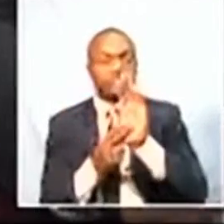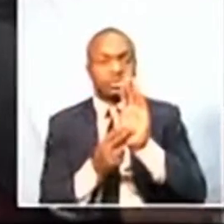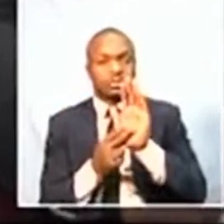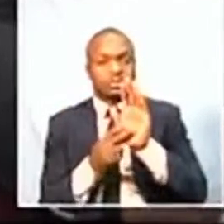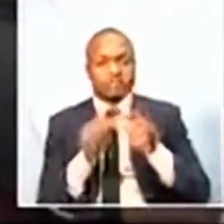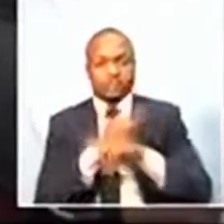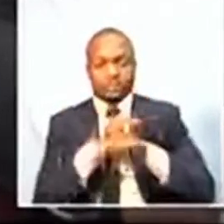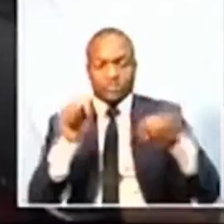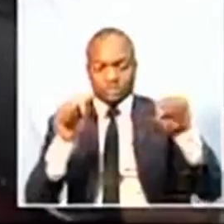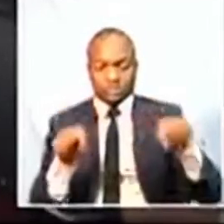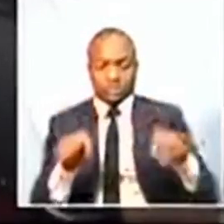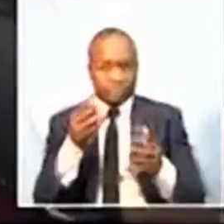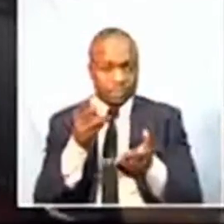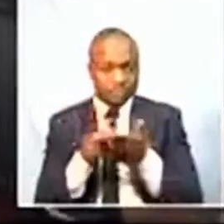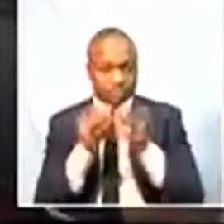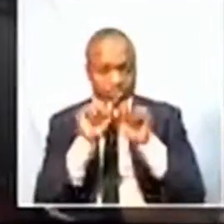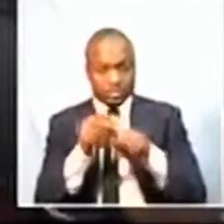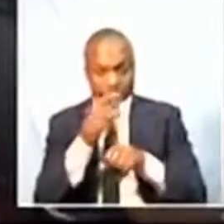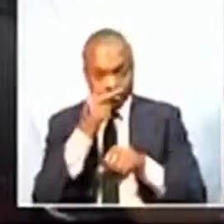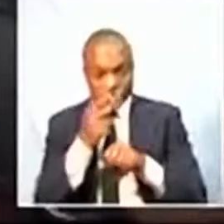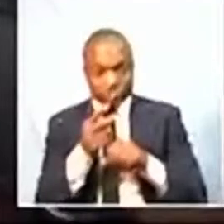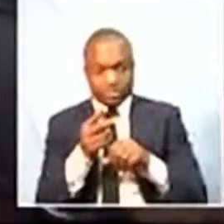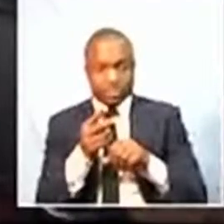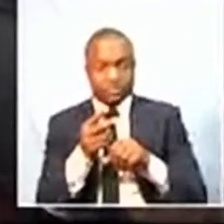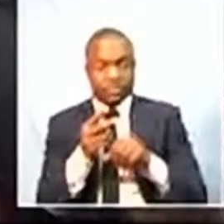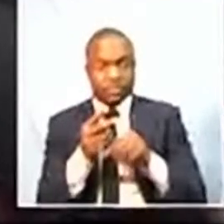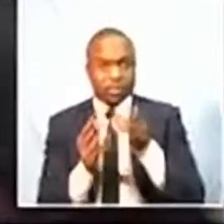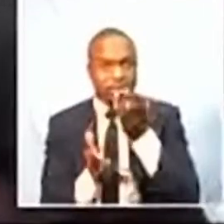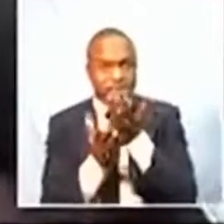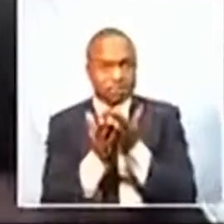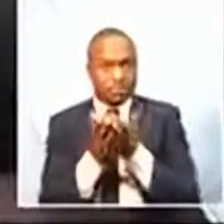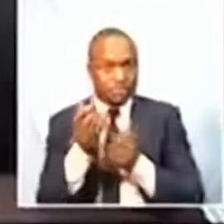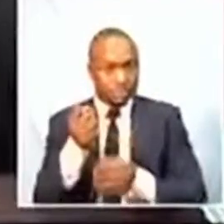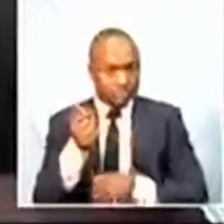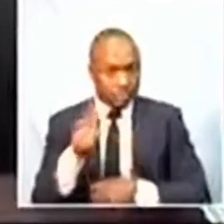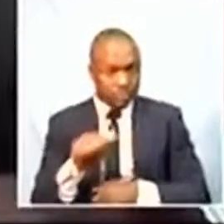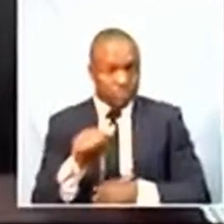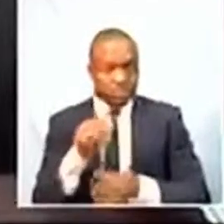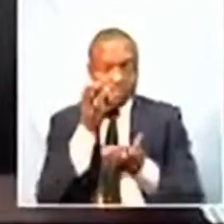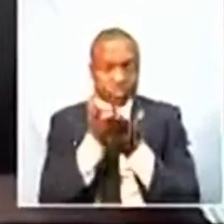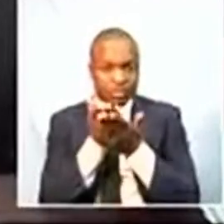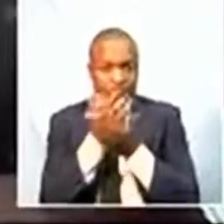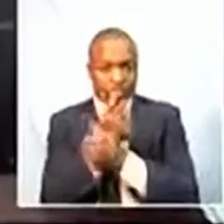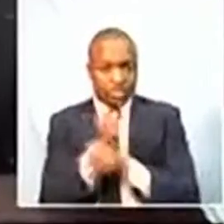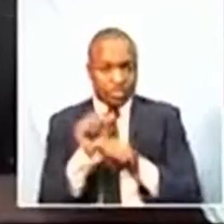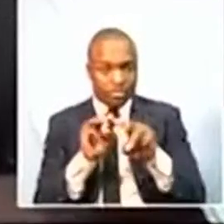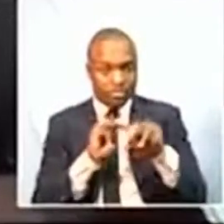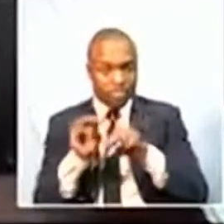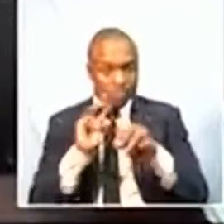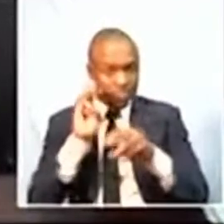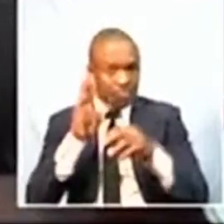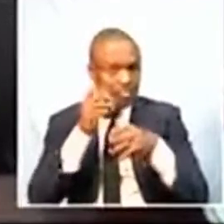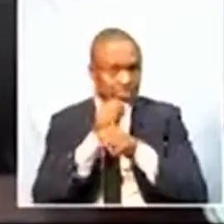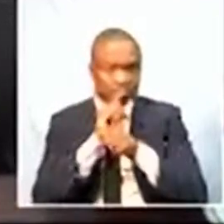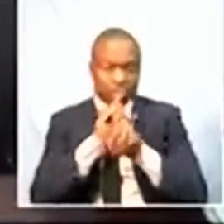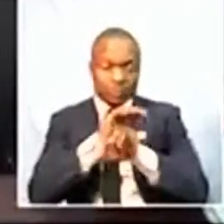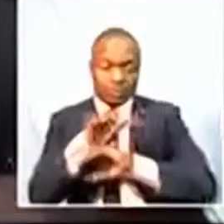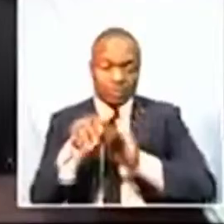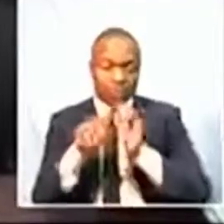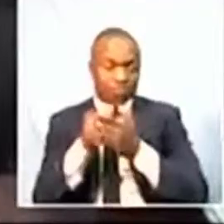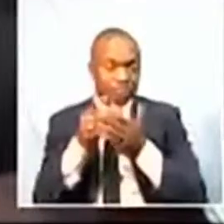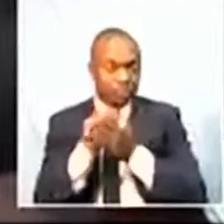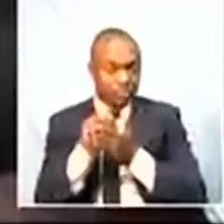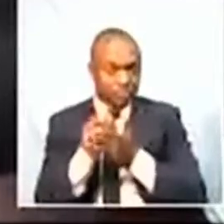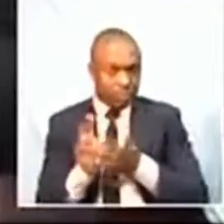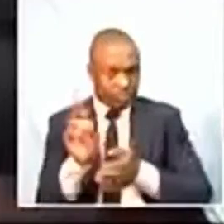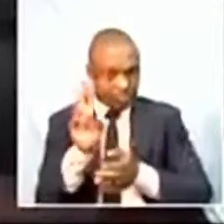table below. Refer to Appendix 10. The major measure, management to ensure that all funds are spent within